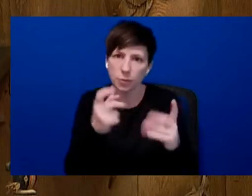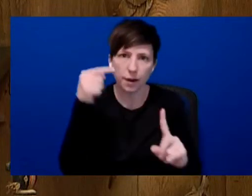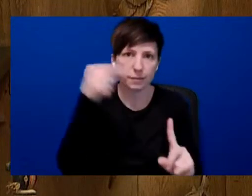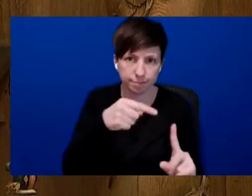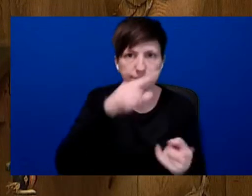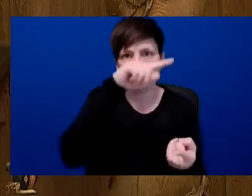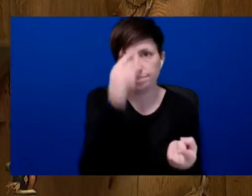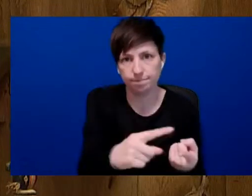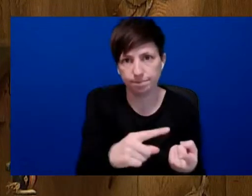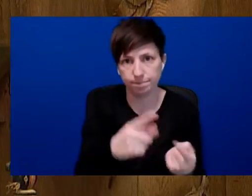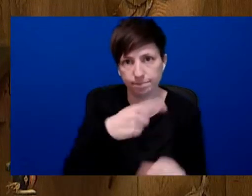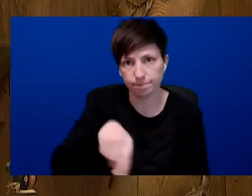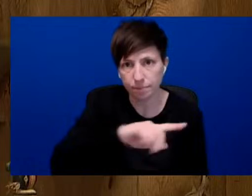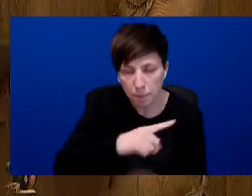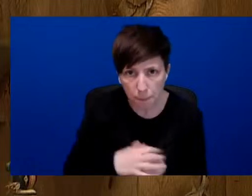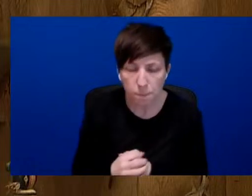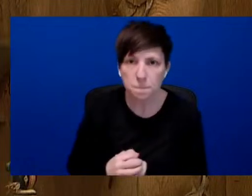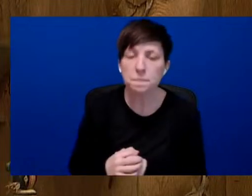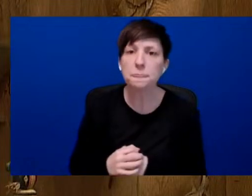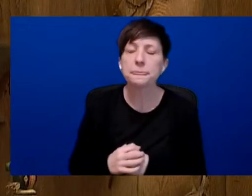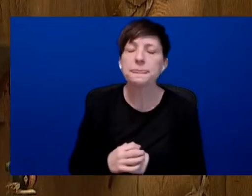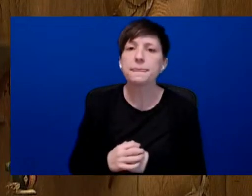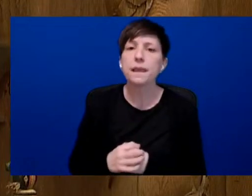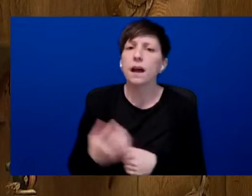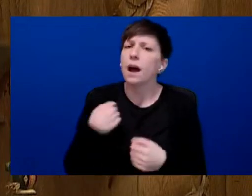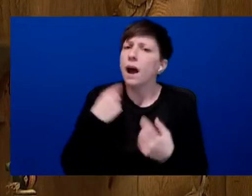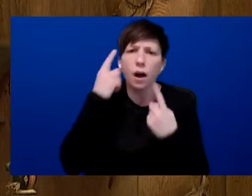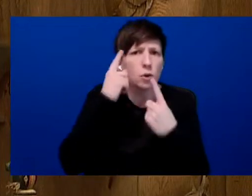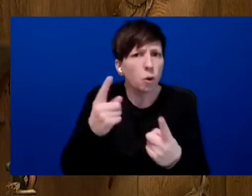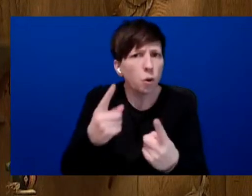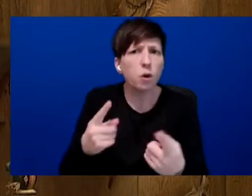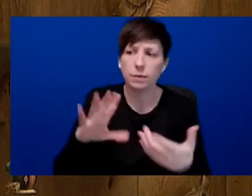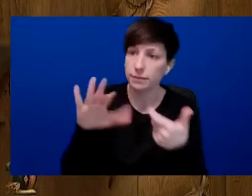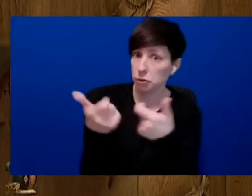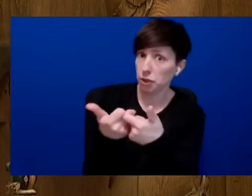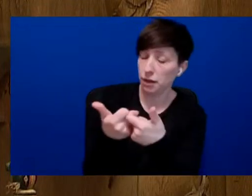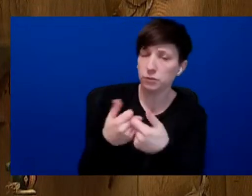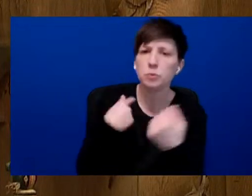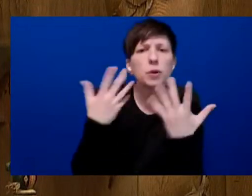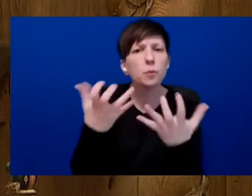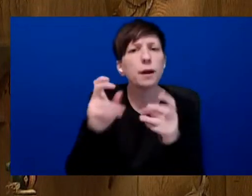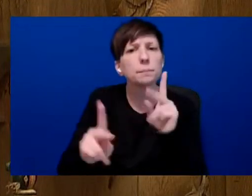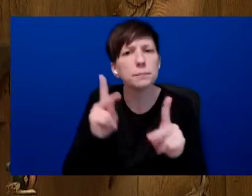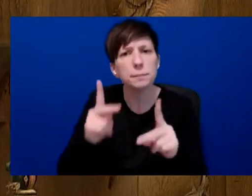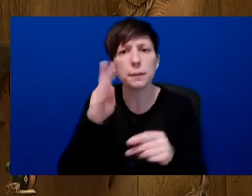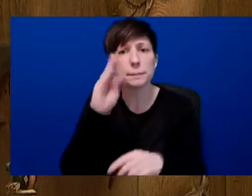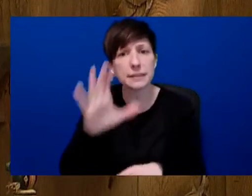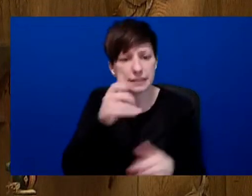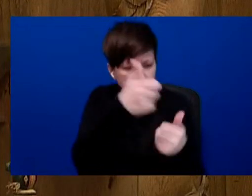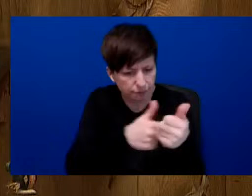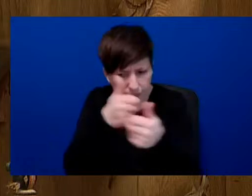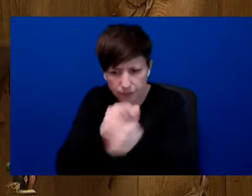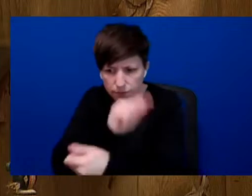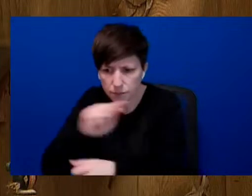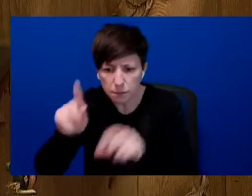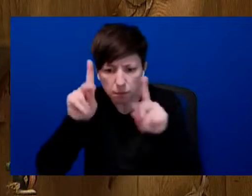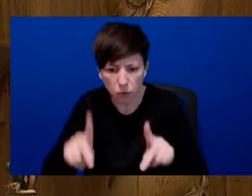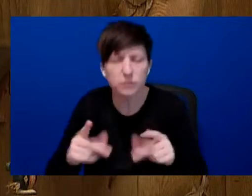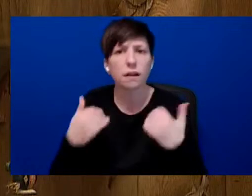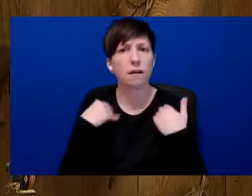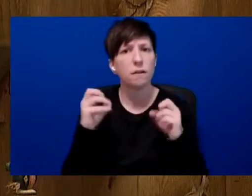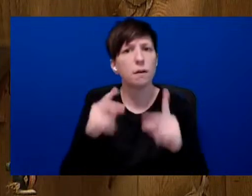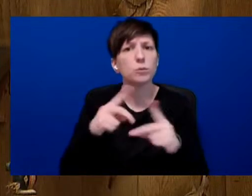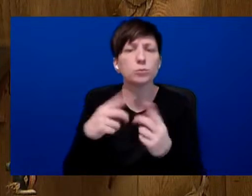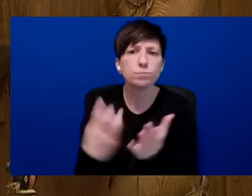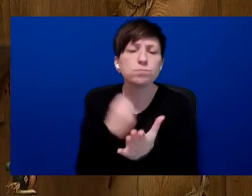to make sure everyone in BC can seize the tremendous opportunities ahead of us. Over the next 10 years, BC will need to